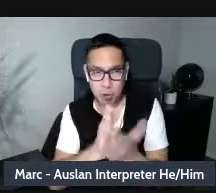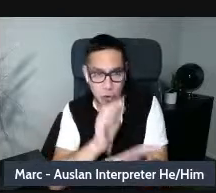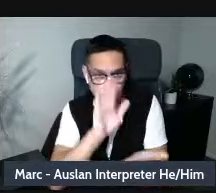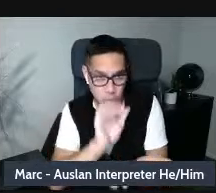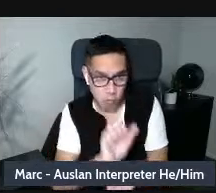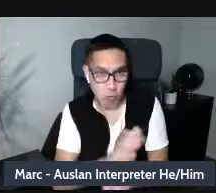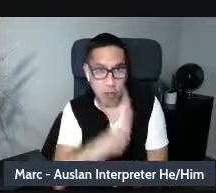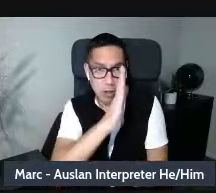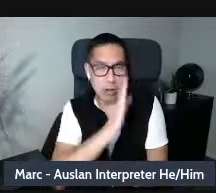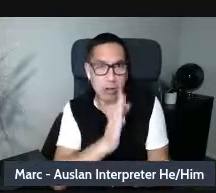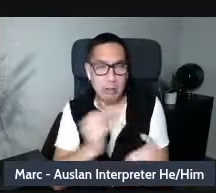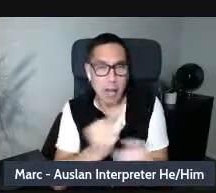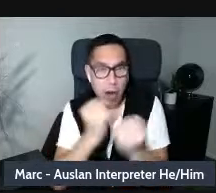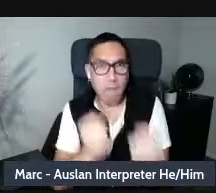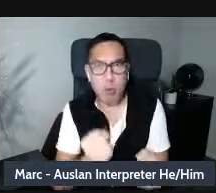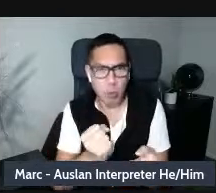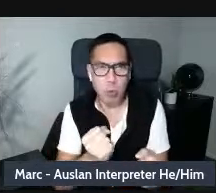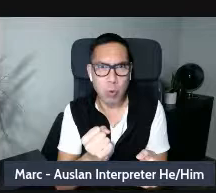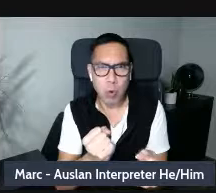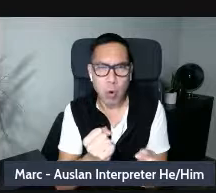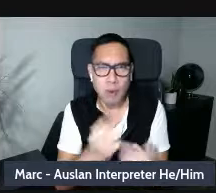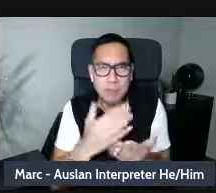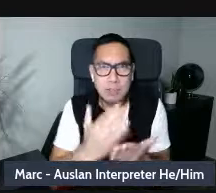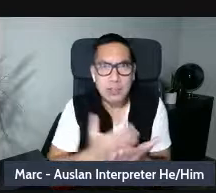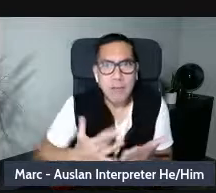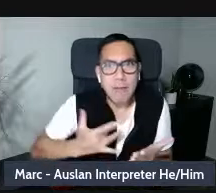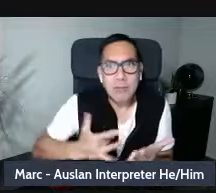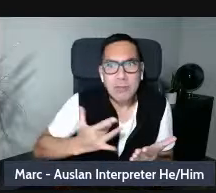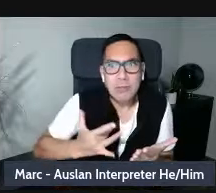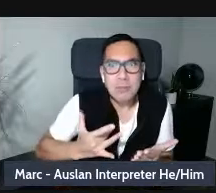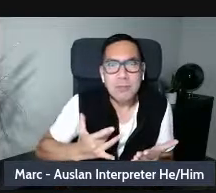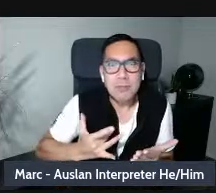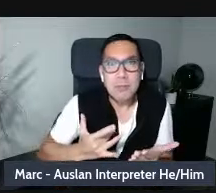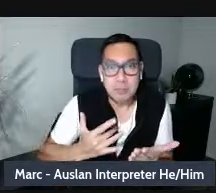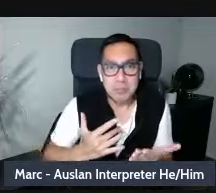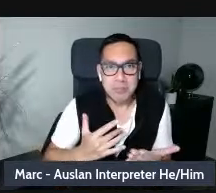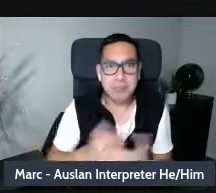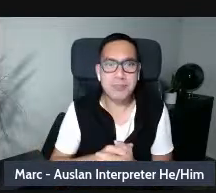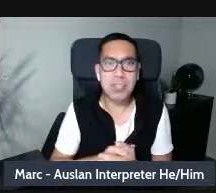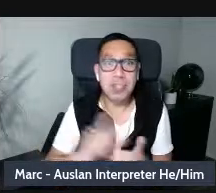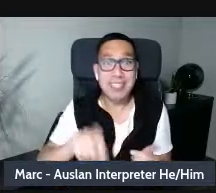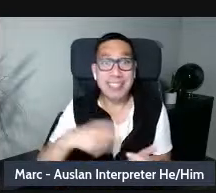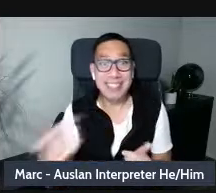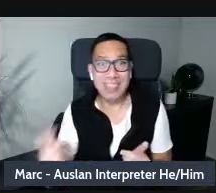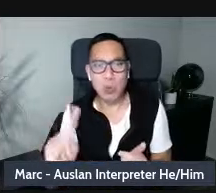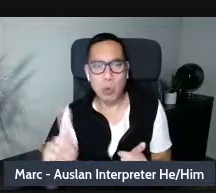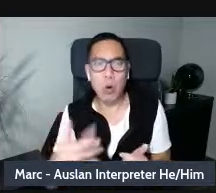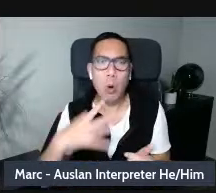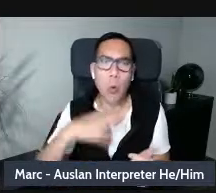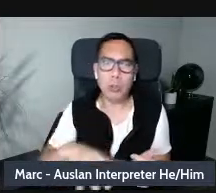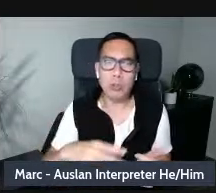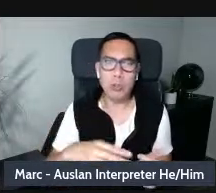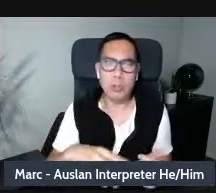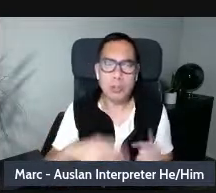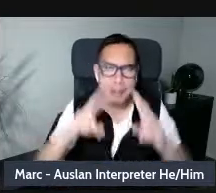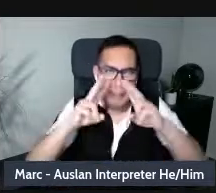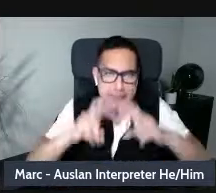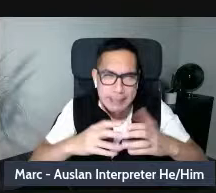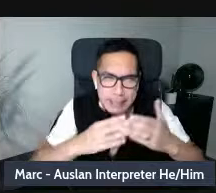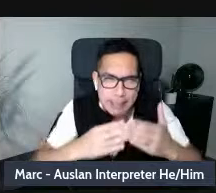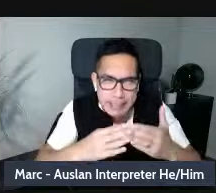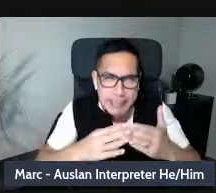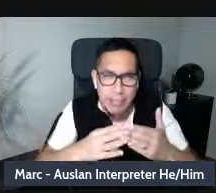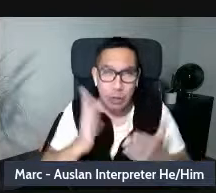and stroke outcome. So what's next? So we want to be able to study the shear stress